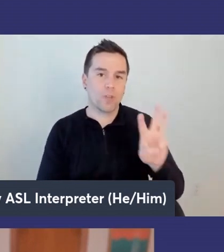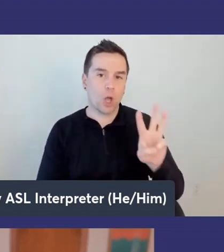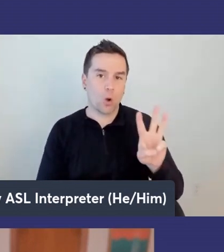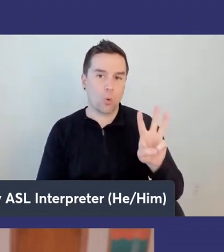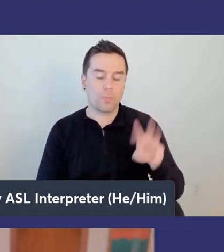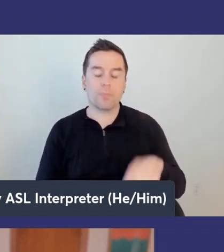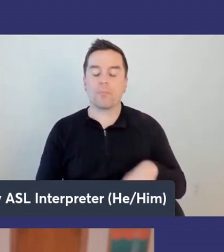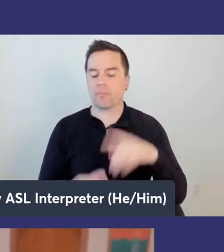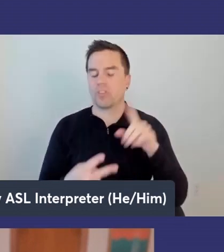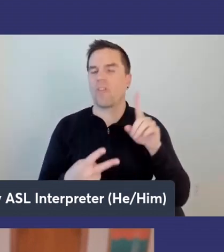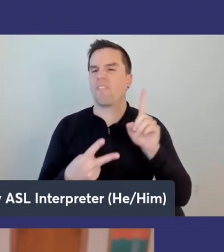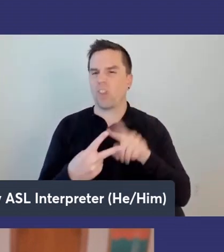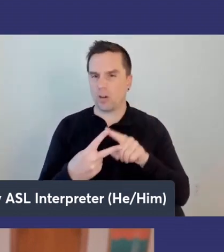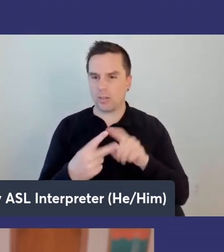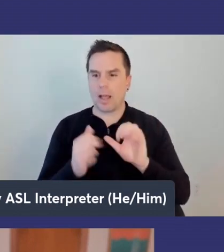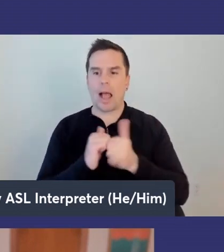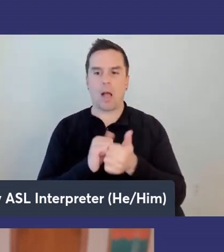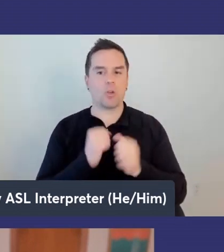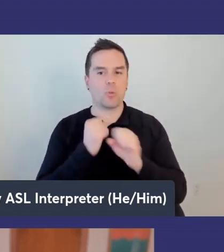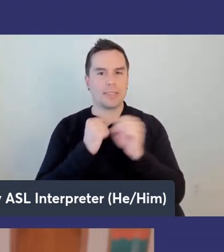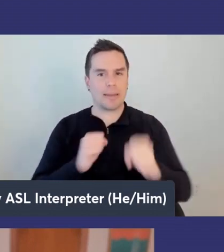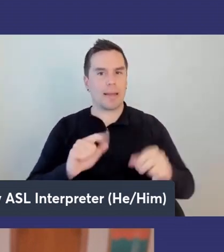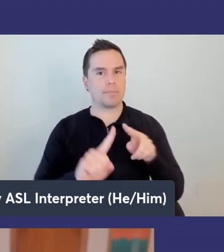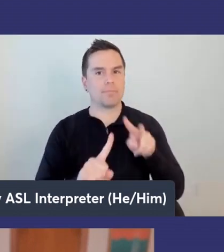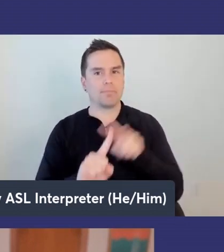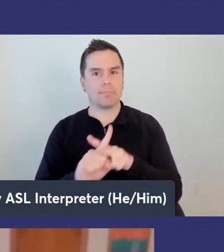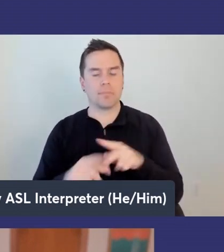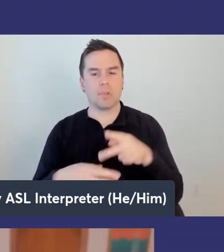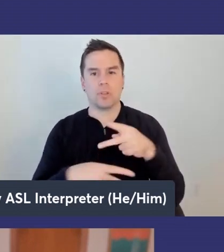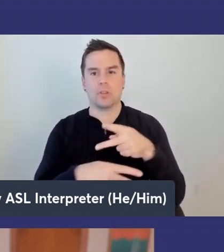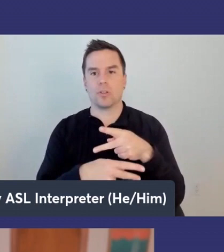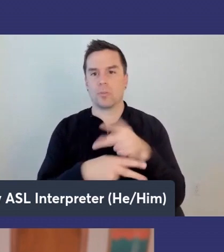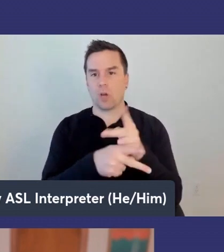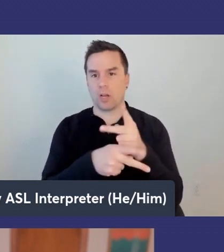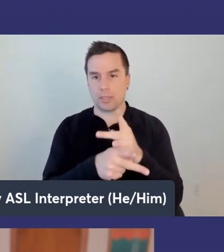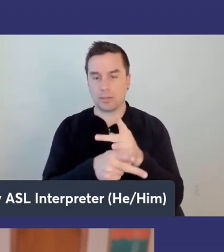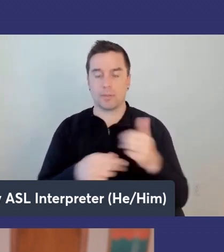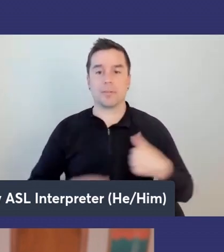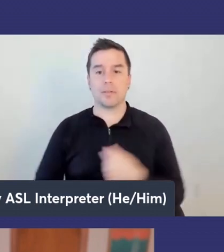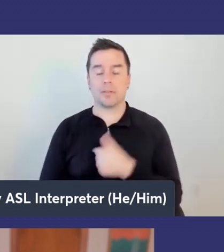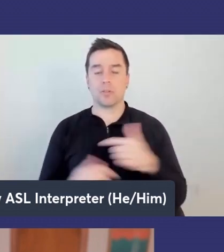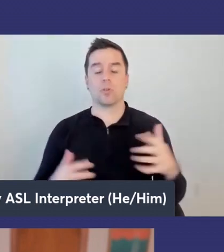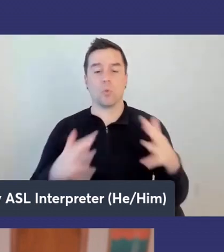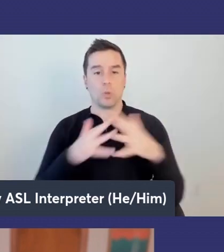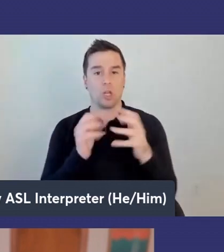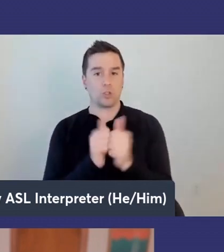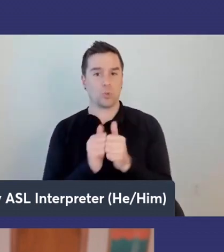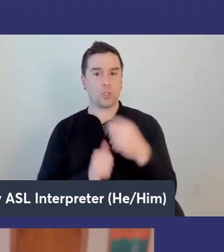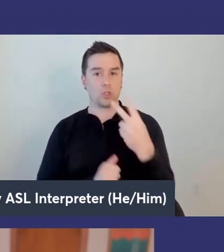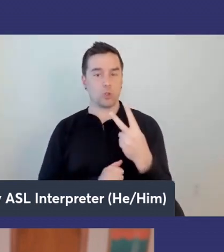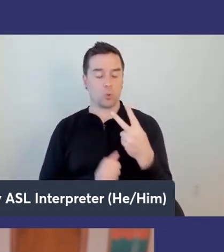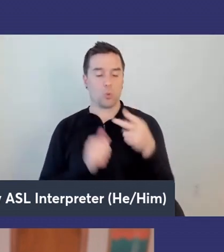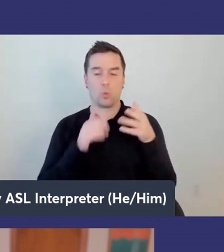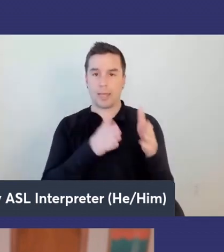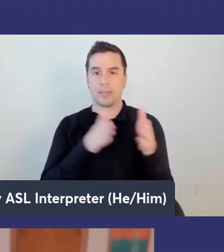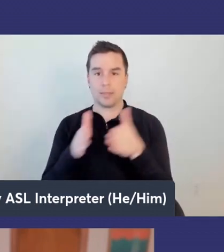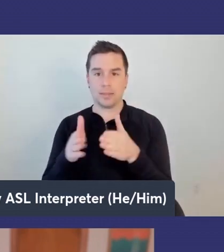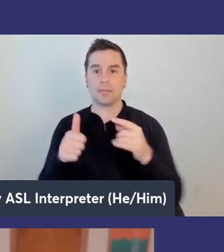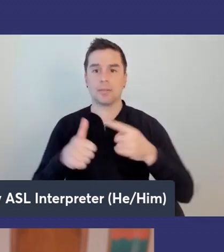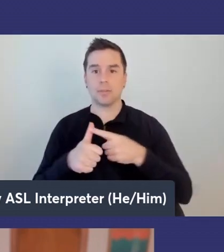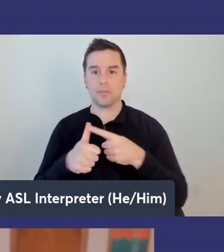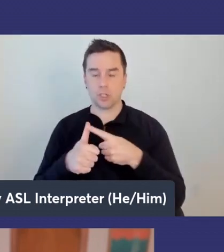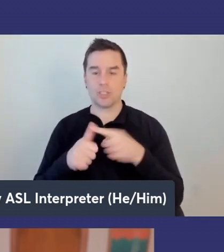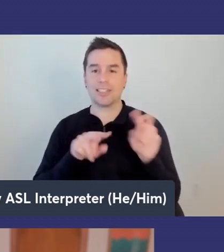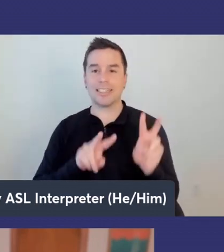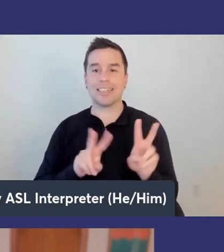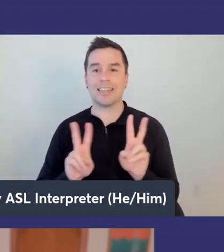extend the product, right? So we actually launched with two ways you could extend the product. One is in the issues